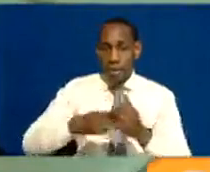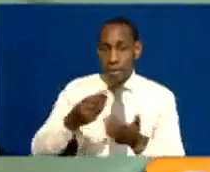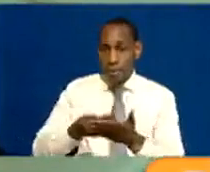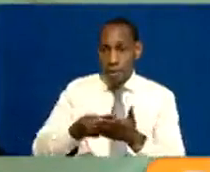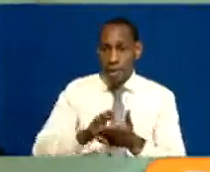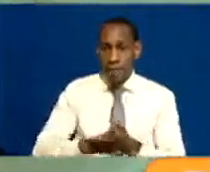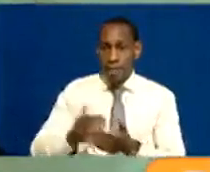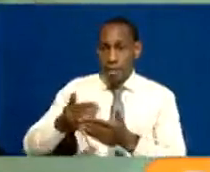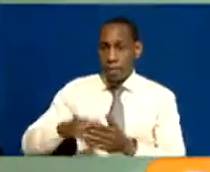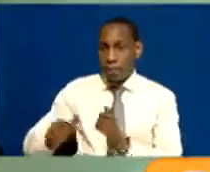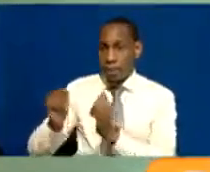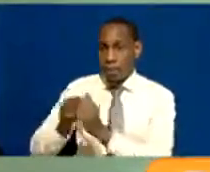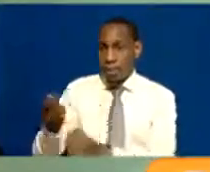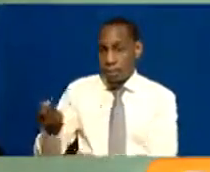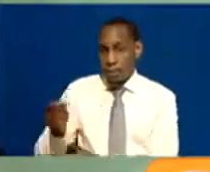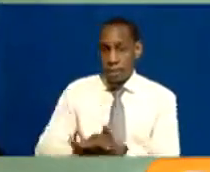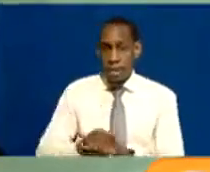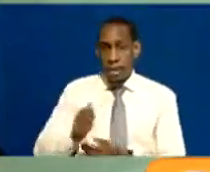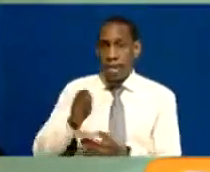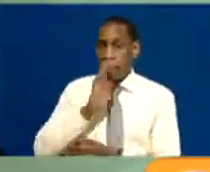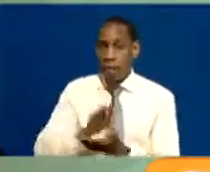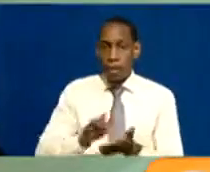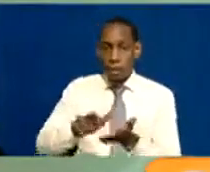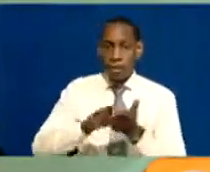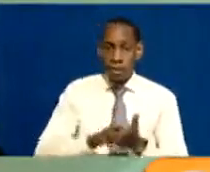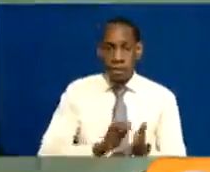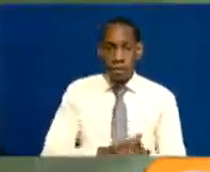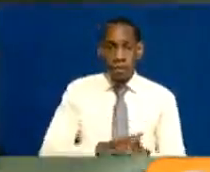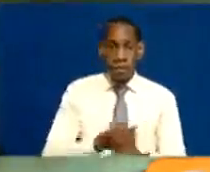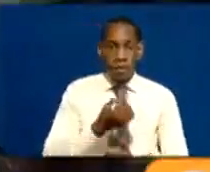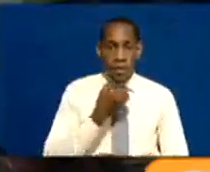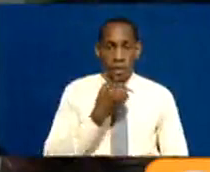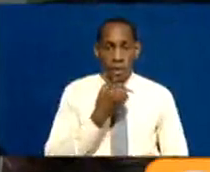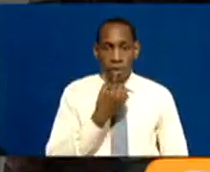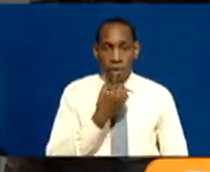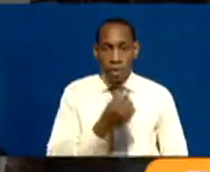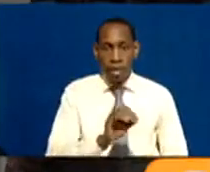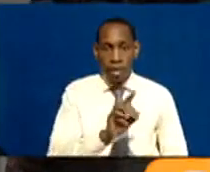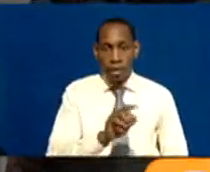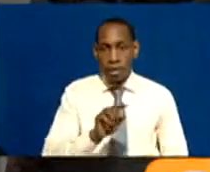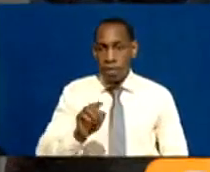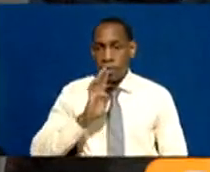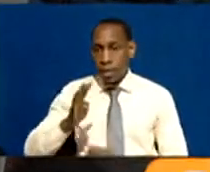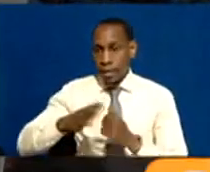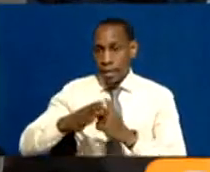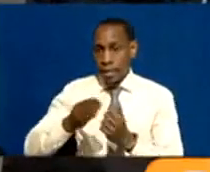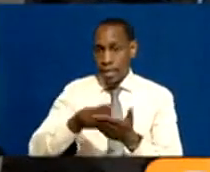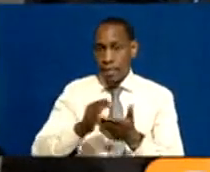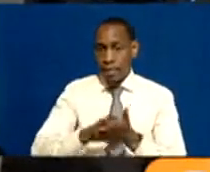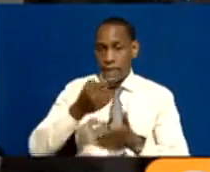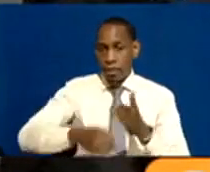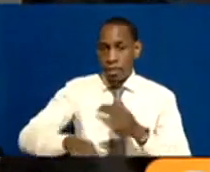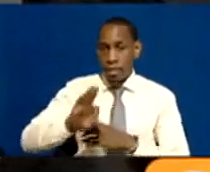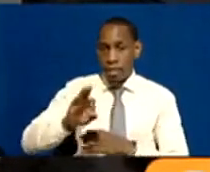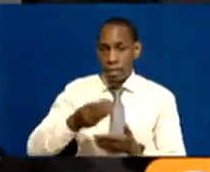shillings, down from 10 shillings. Those borrowing loans of between 101 to 499 will attract a